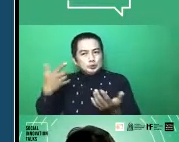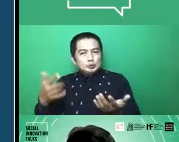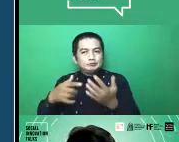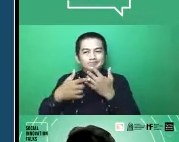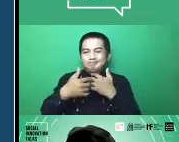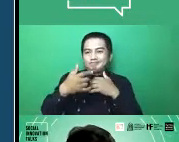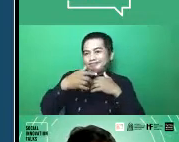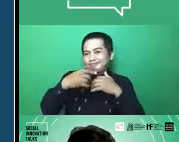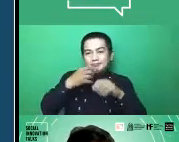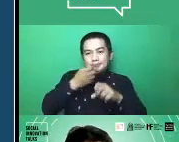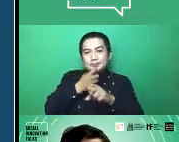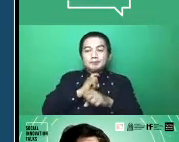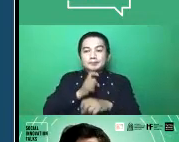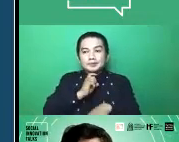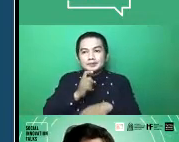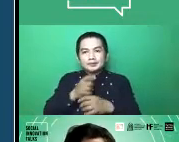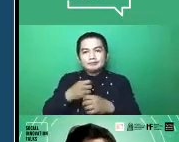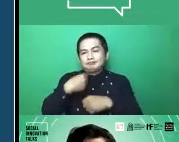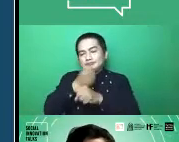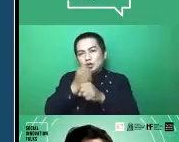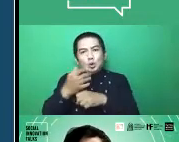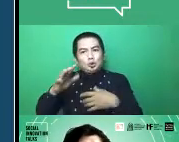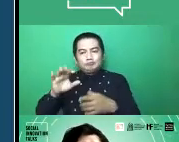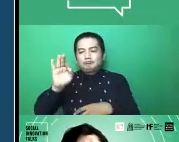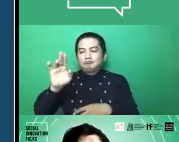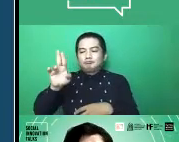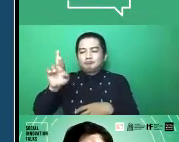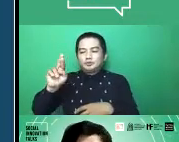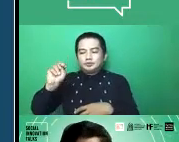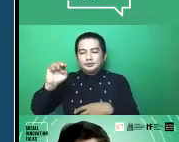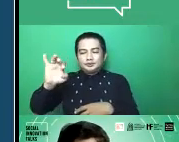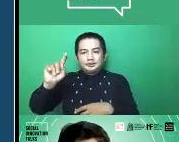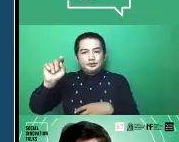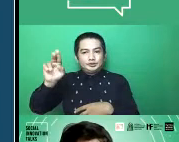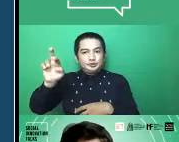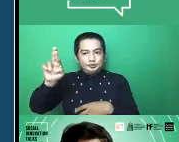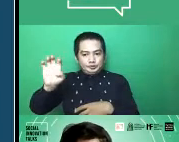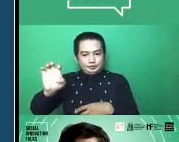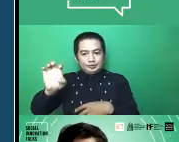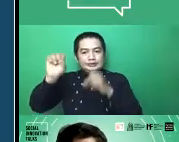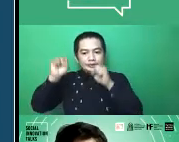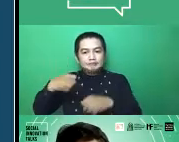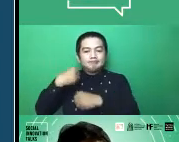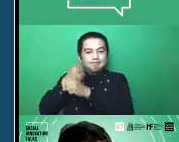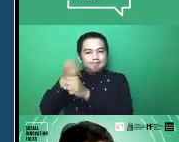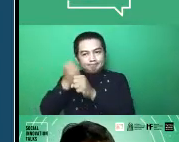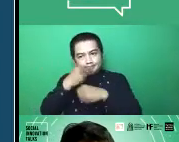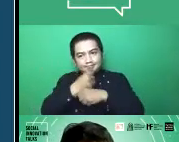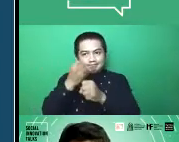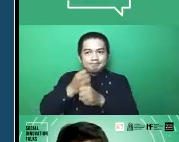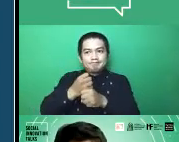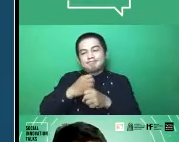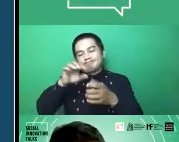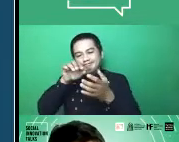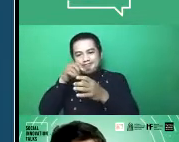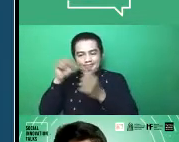metal assemblies, even furniture have been made using subtractive manufacturing. Okay, so really intricate shapes,